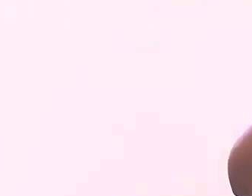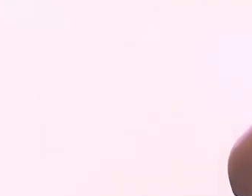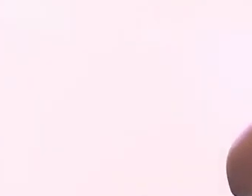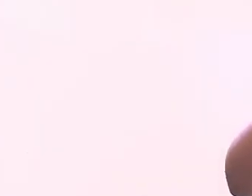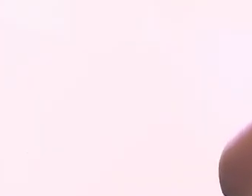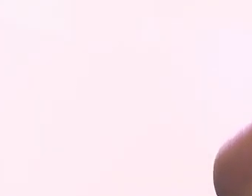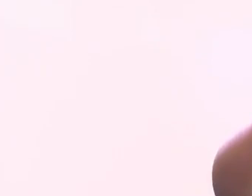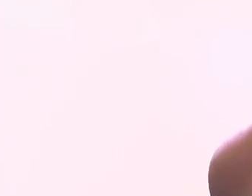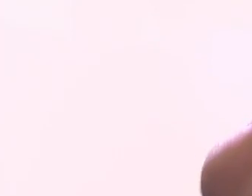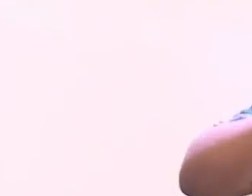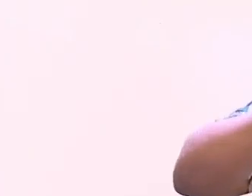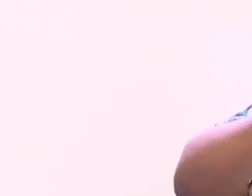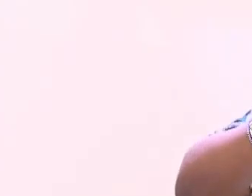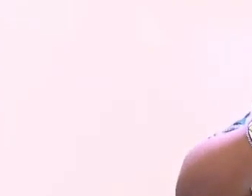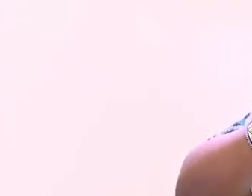in the